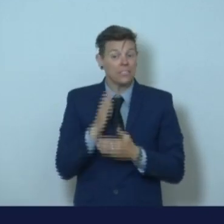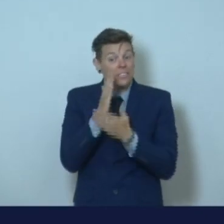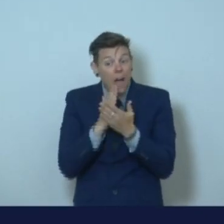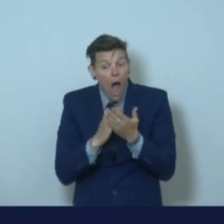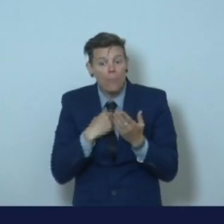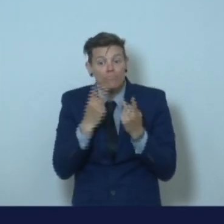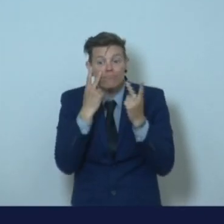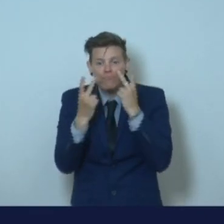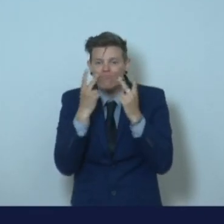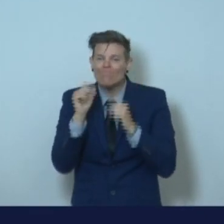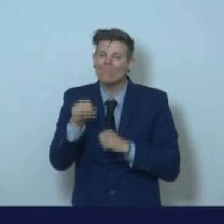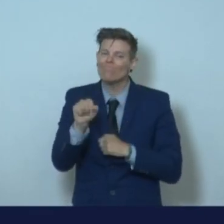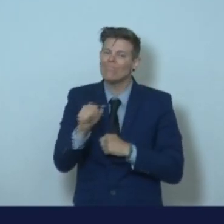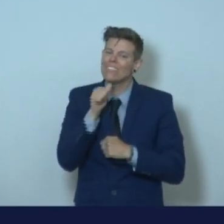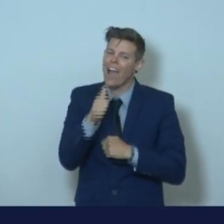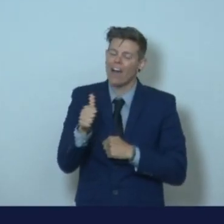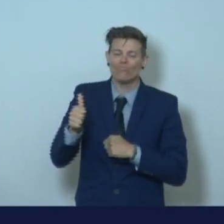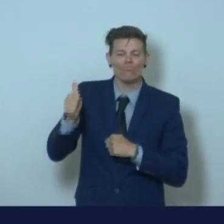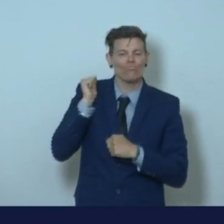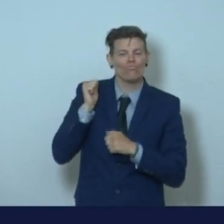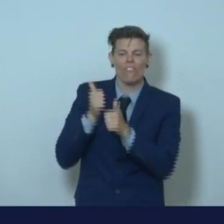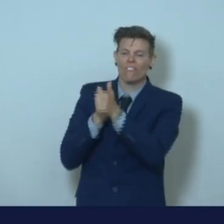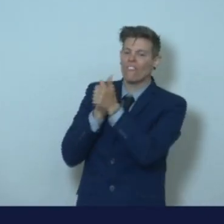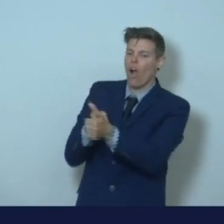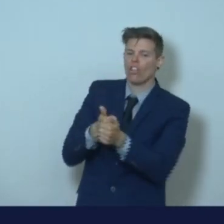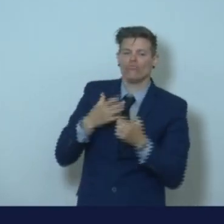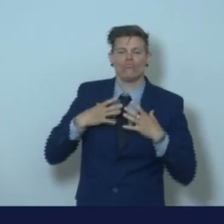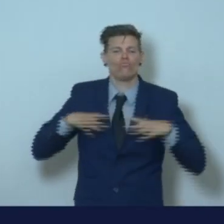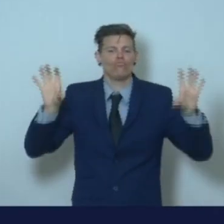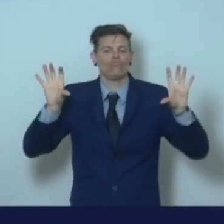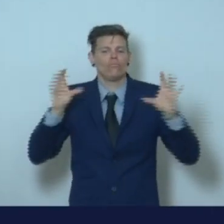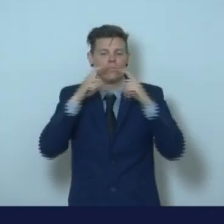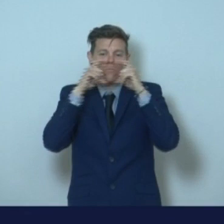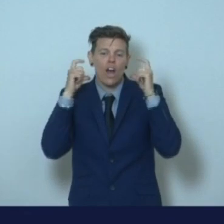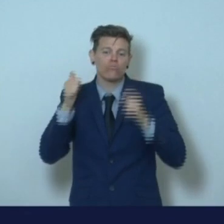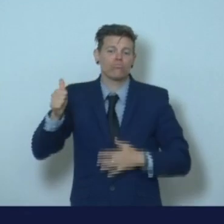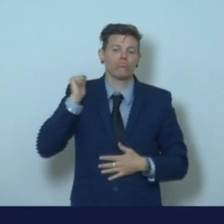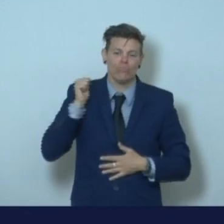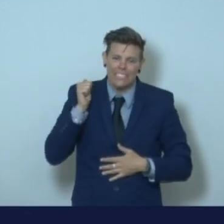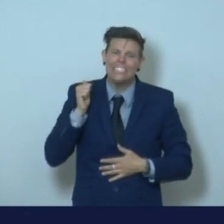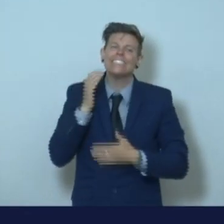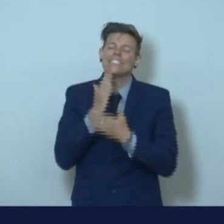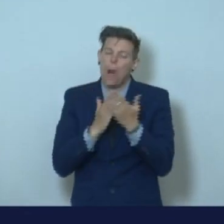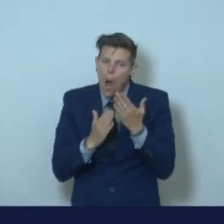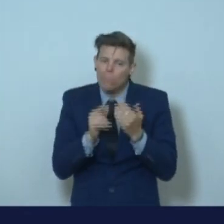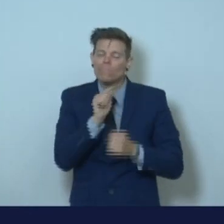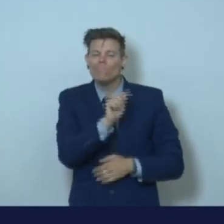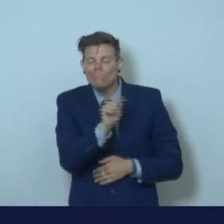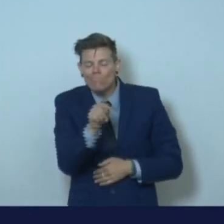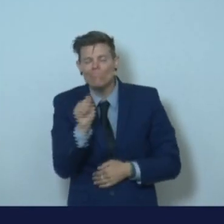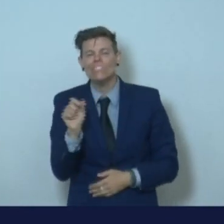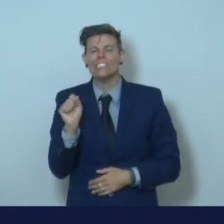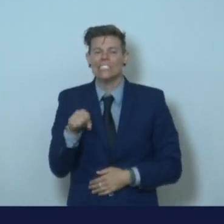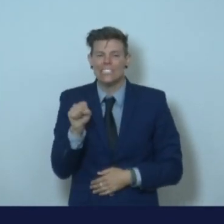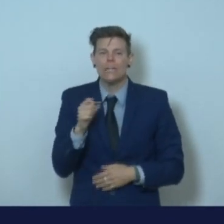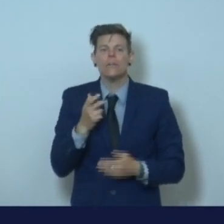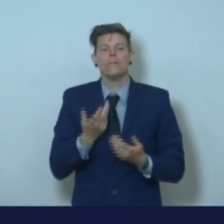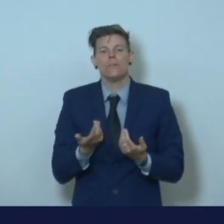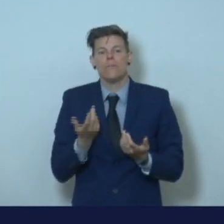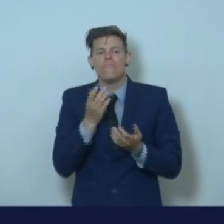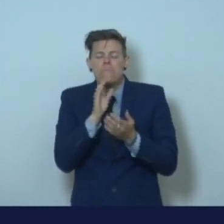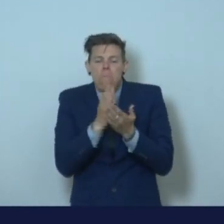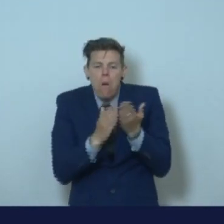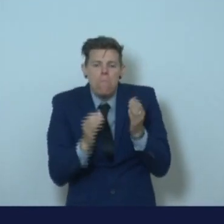yet to be anywhere on any of my required outings where I don't see more than just a handful